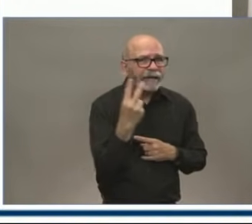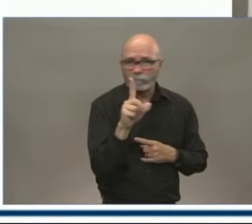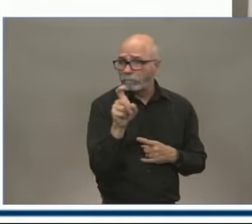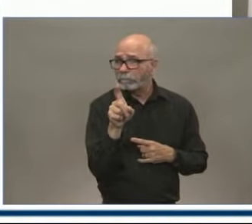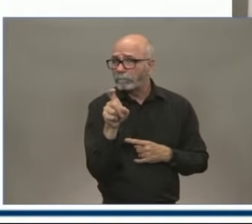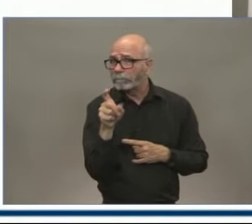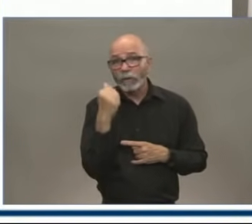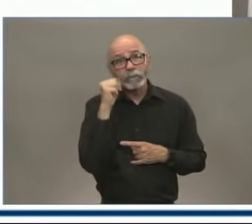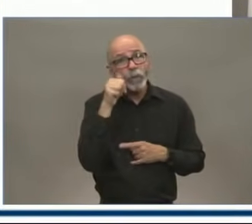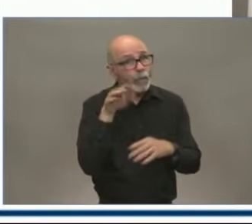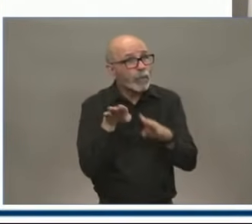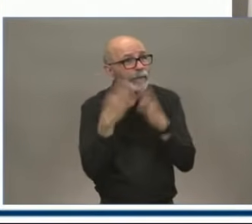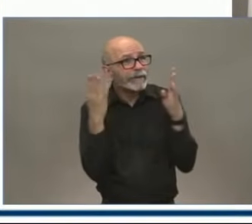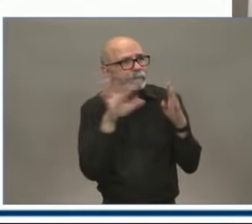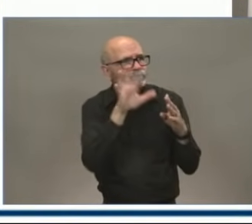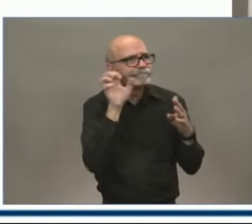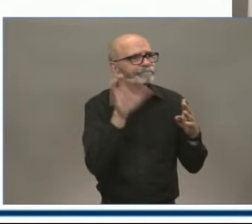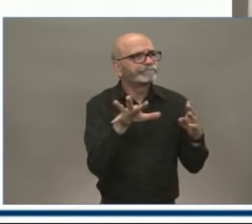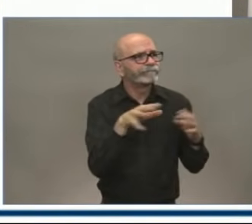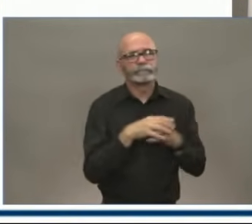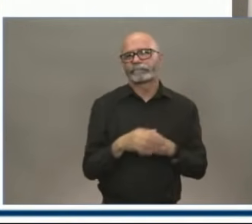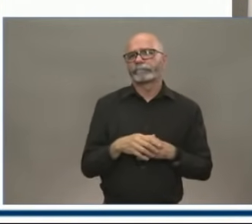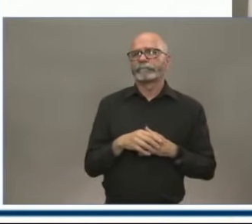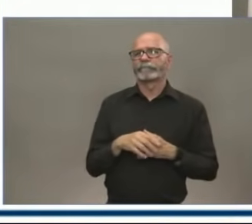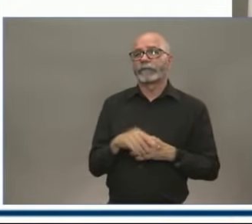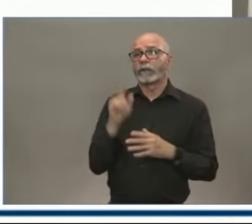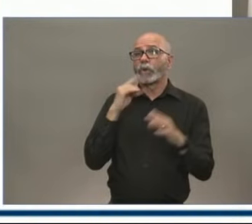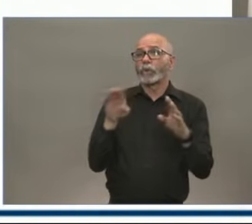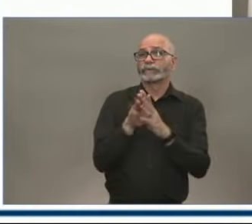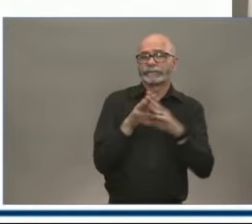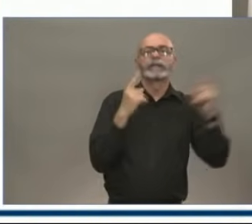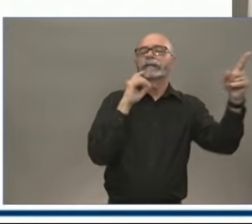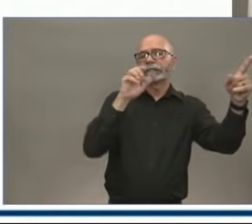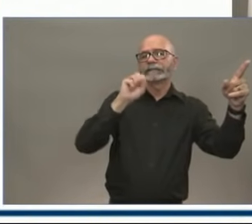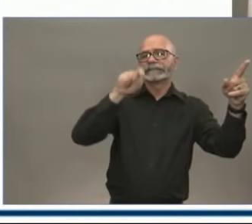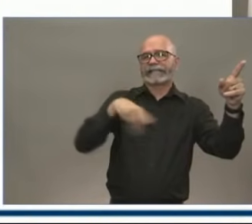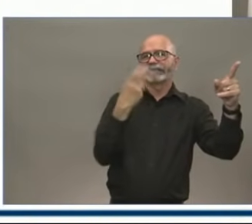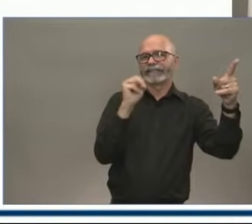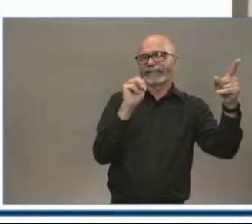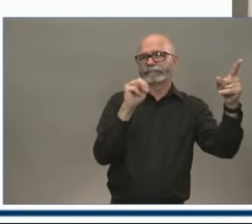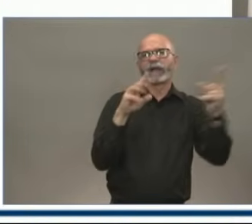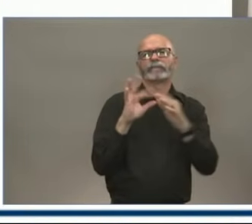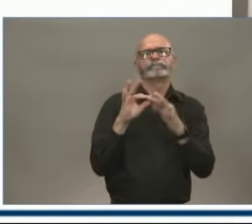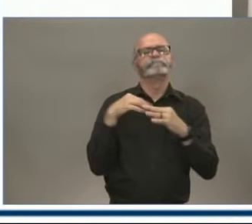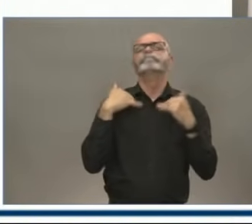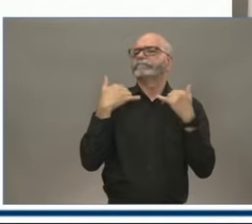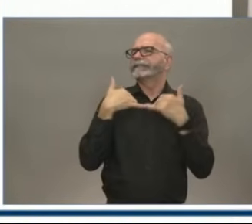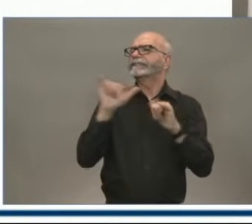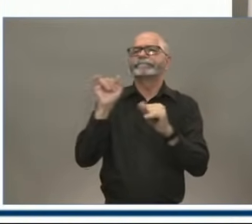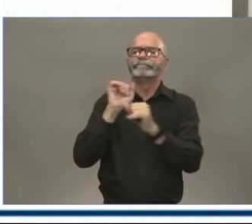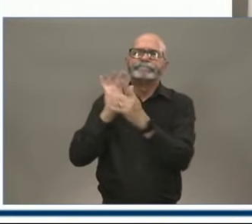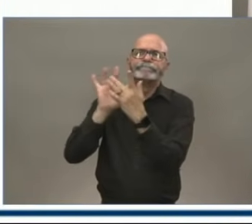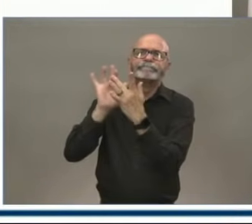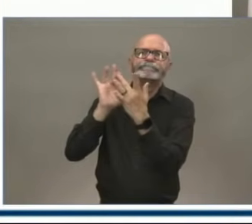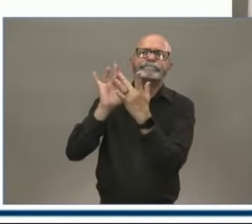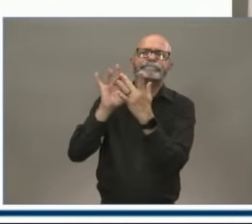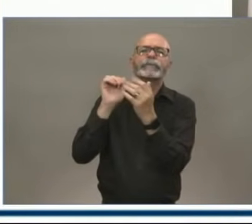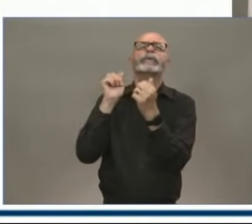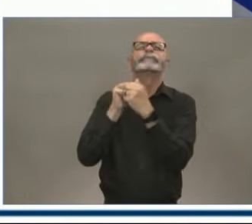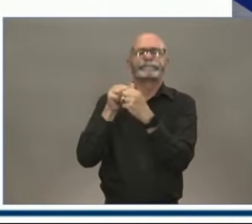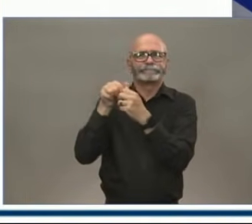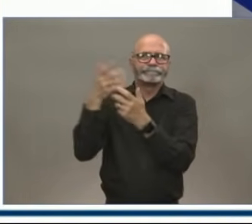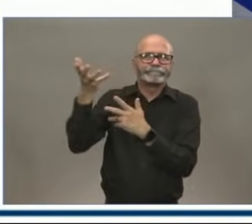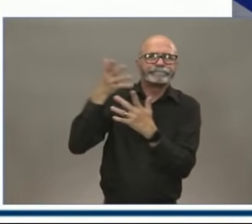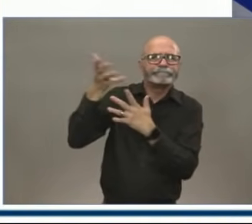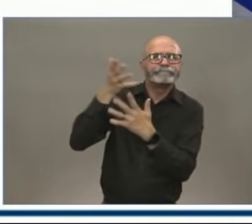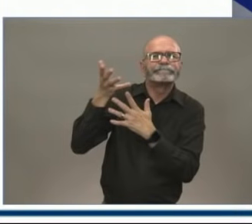if it's closed for the rest of the week? We are in the final stages of testing the contacts. That's going very well. We've seen no new